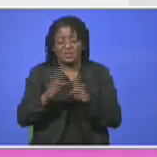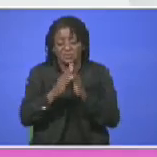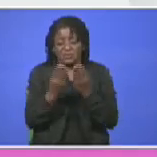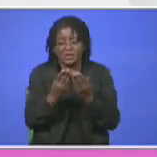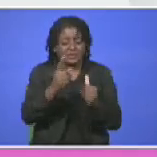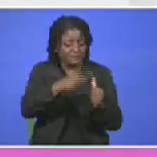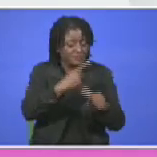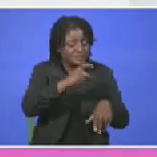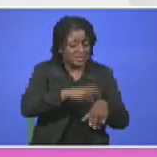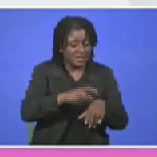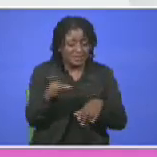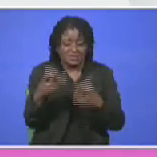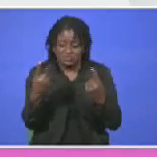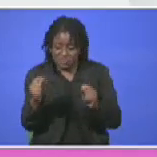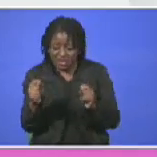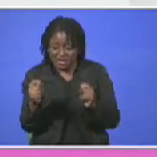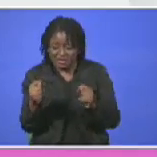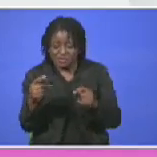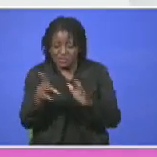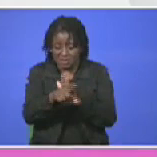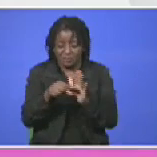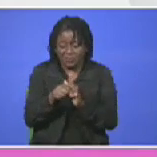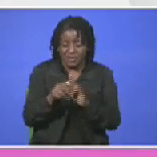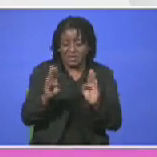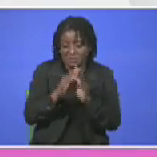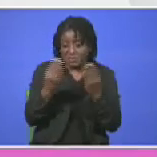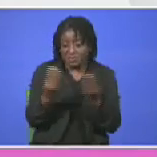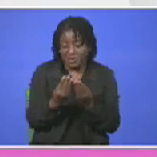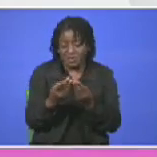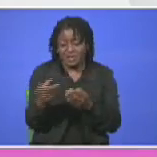what the provisions of the Act say in relation to that position.